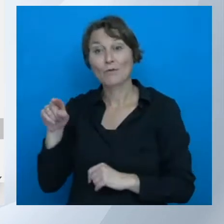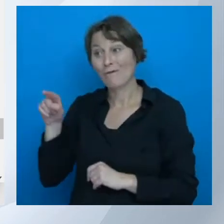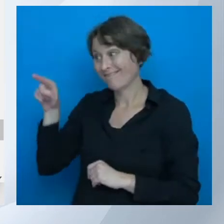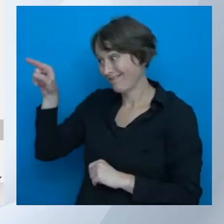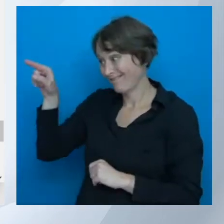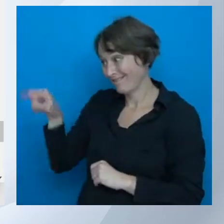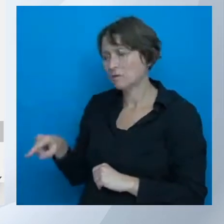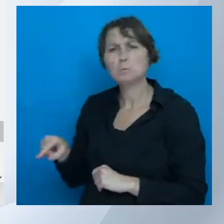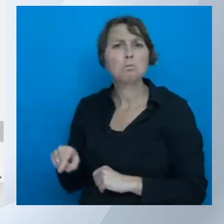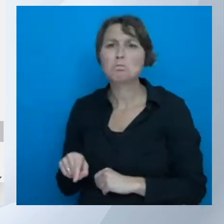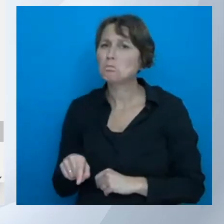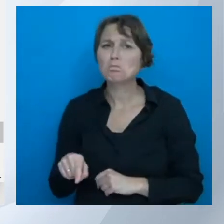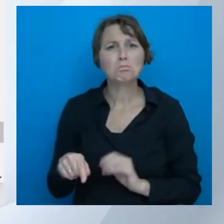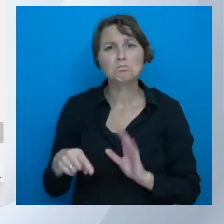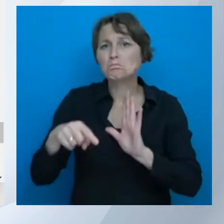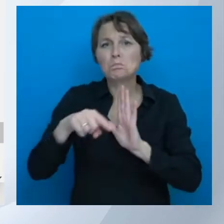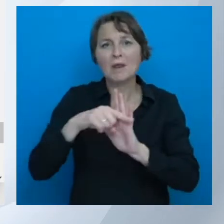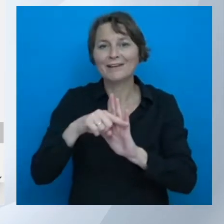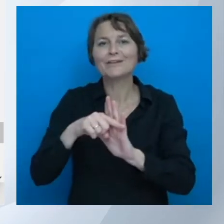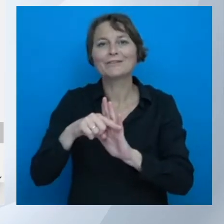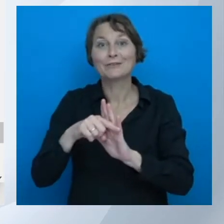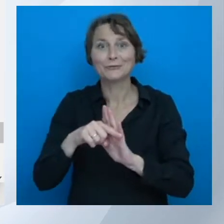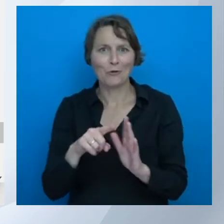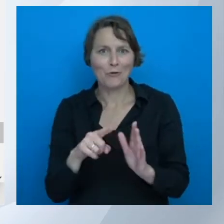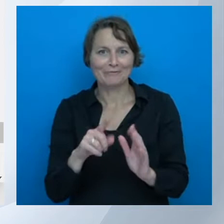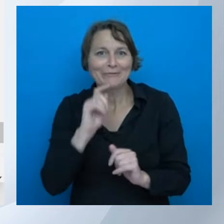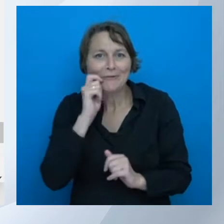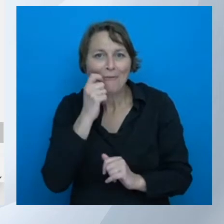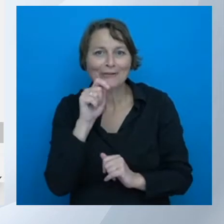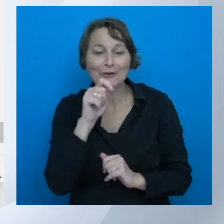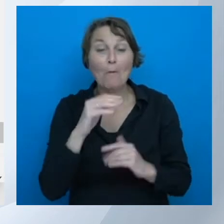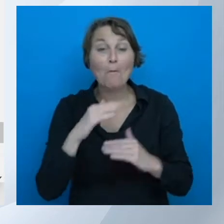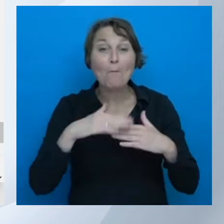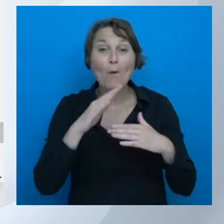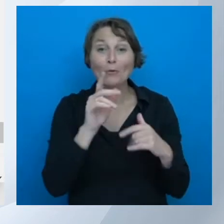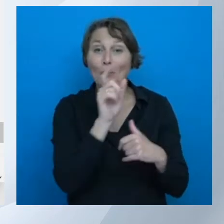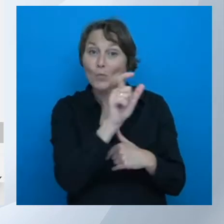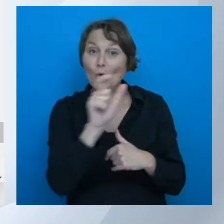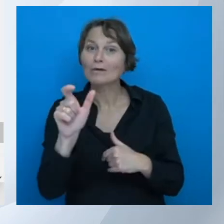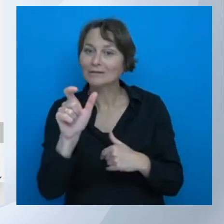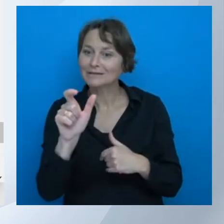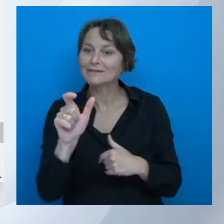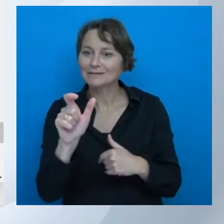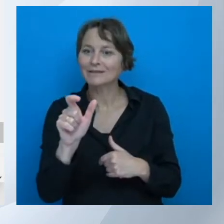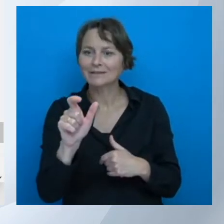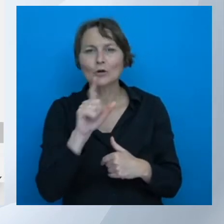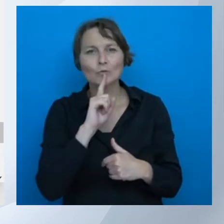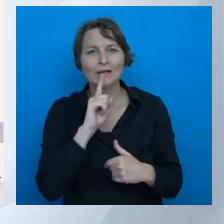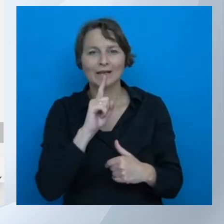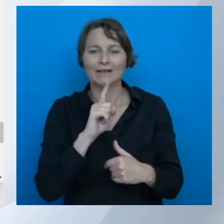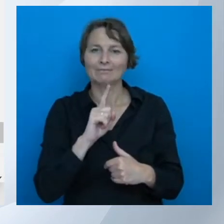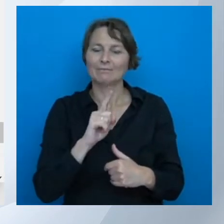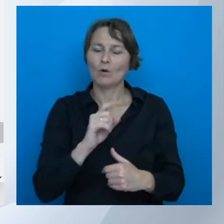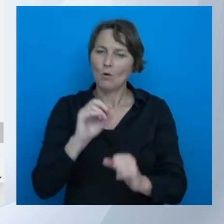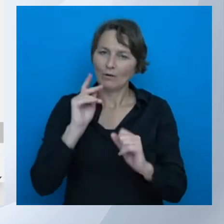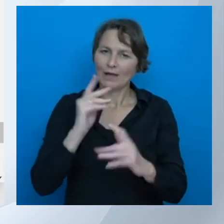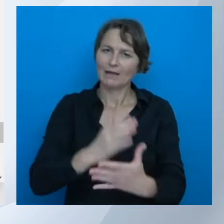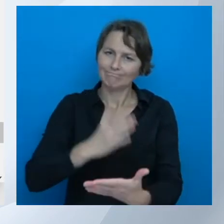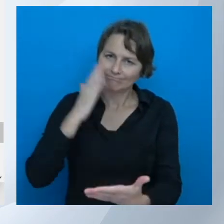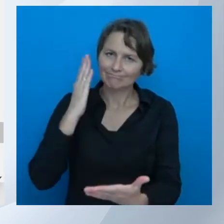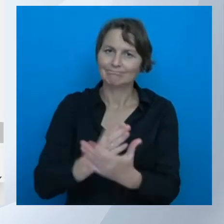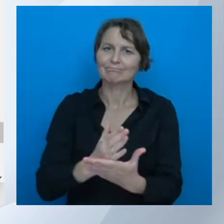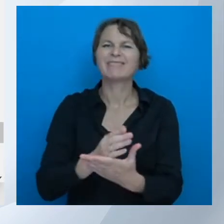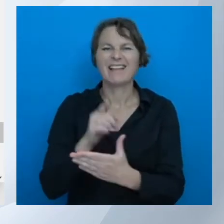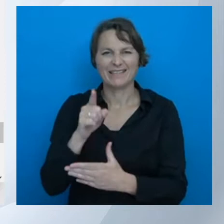those words that are in the sentence are actually leading the decision towards the government